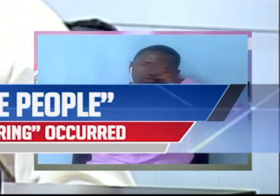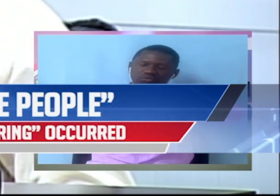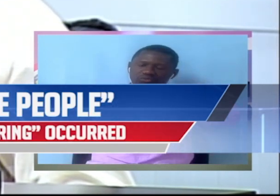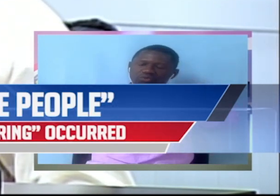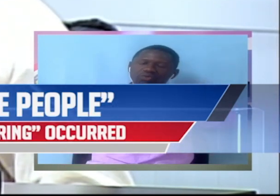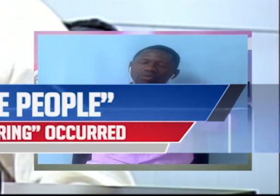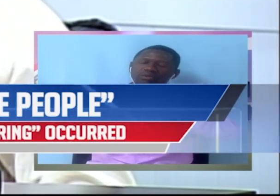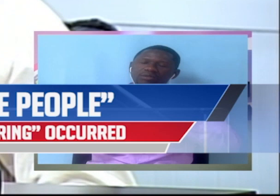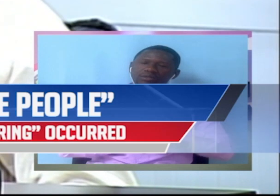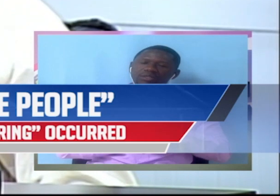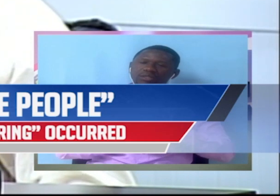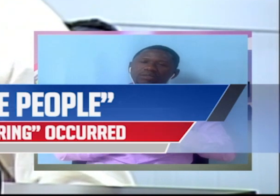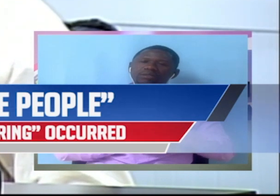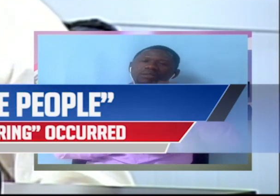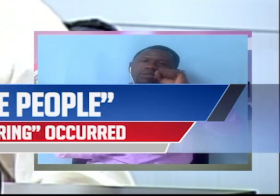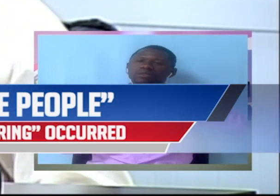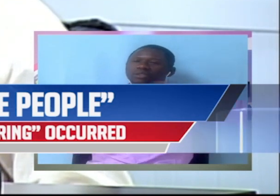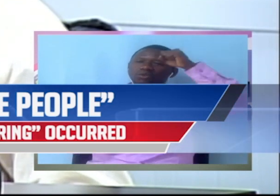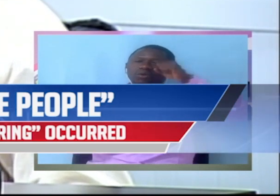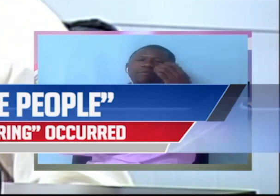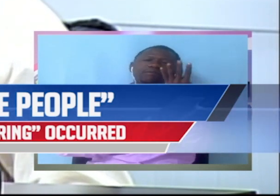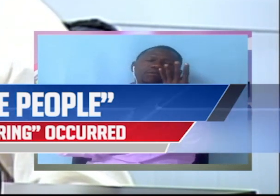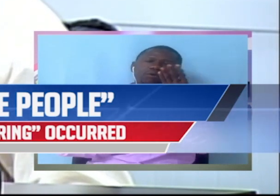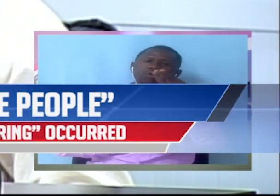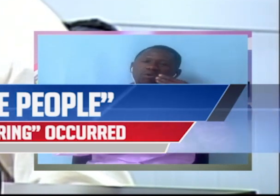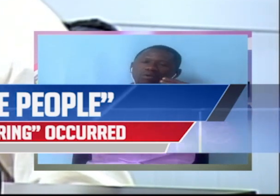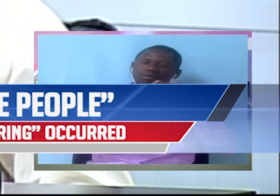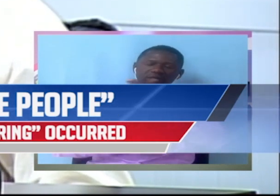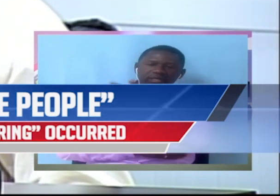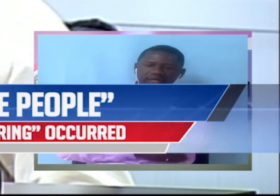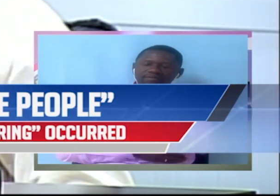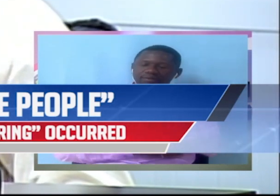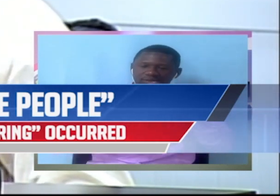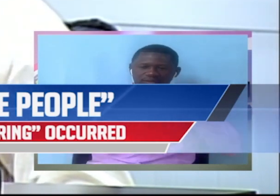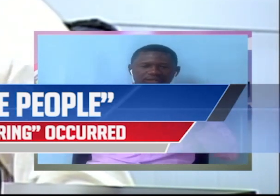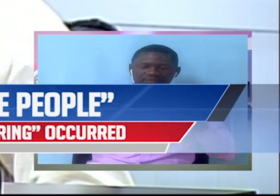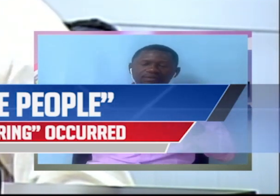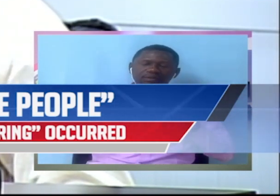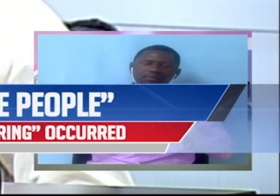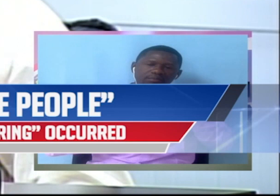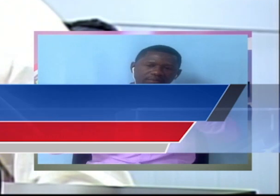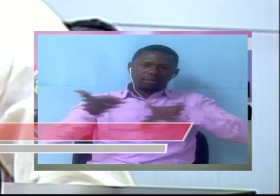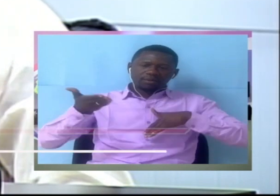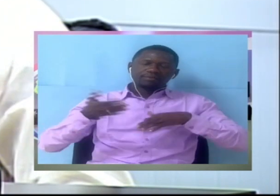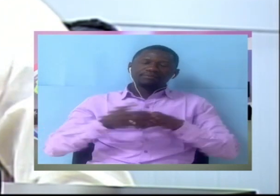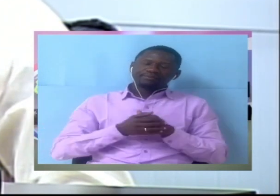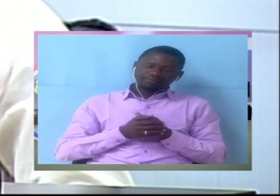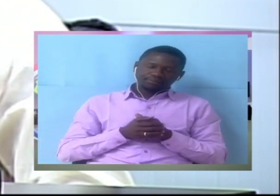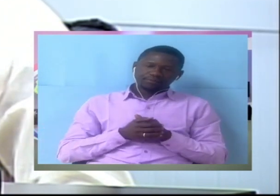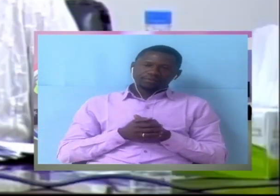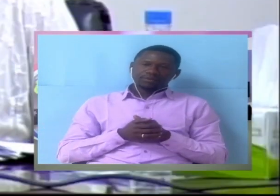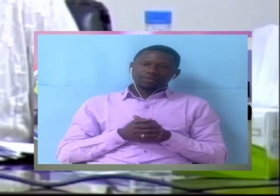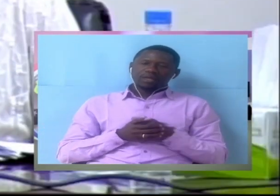rights violations were the order of their operations, while quickly accepting that he was present in some of the torture sessions. The